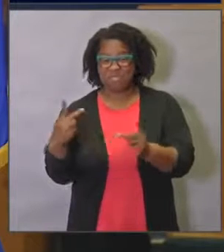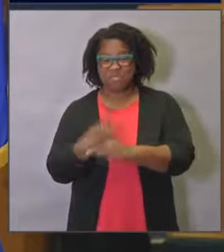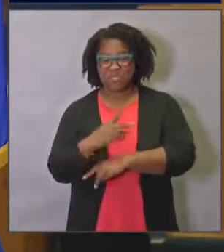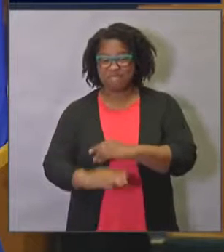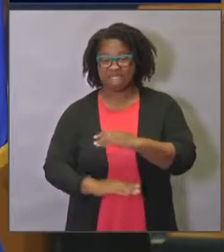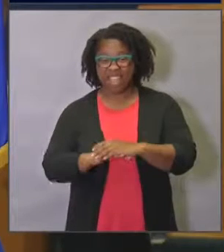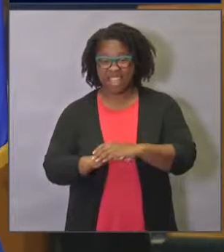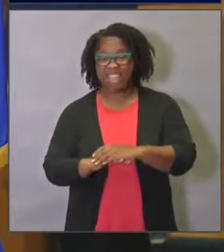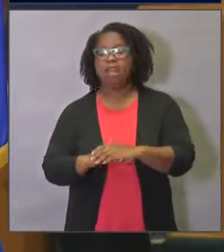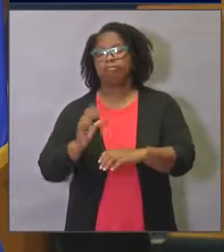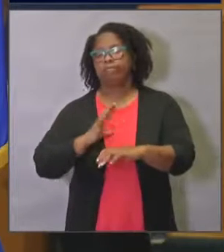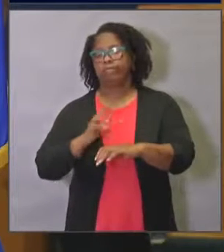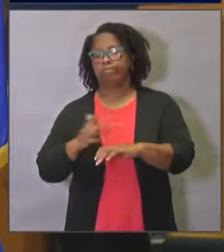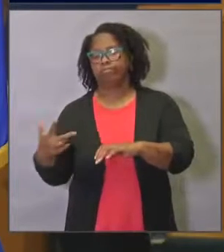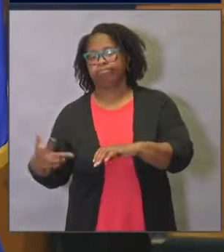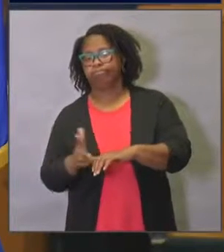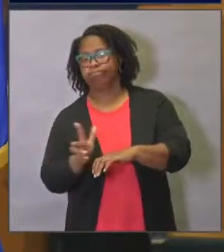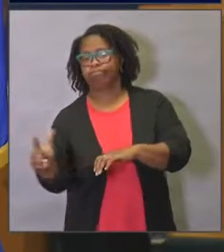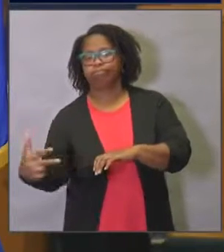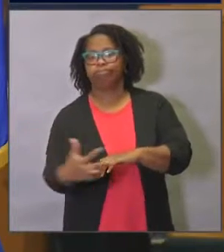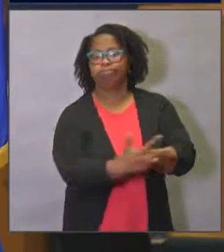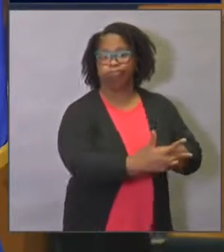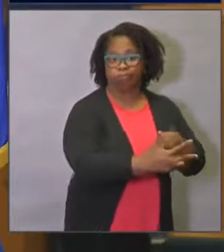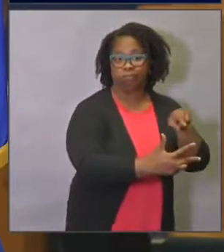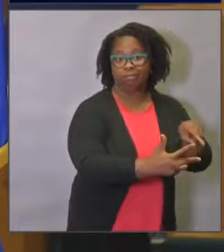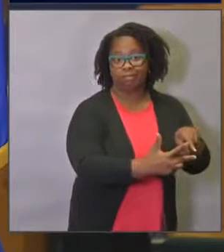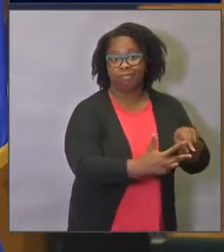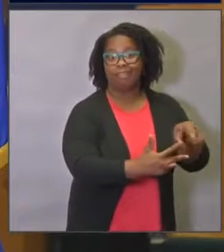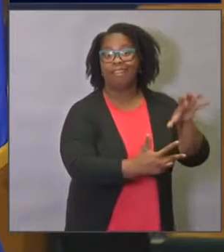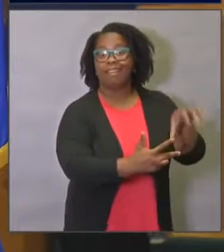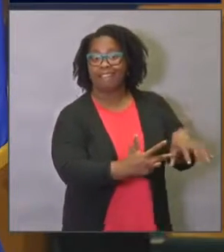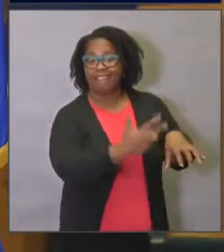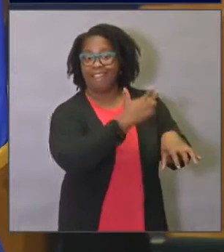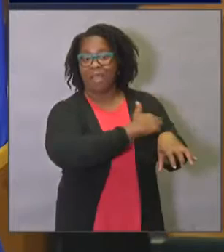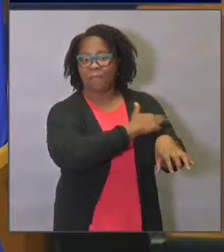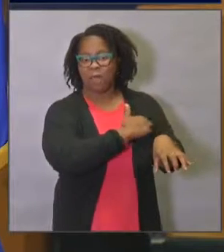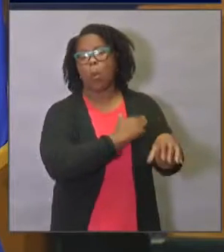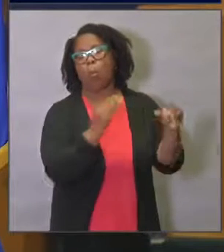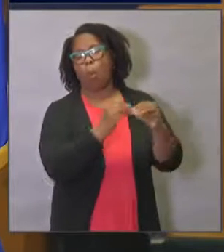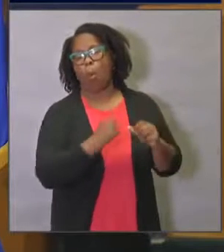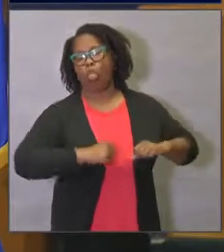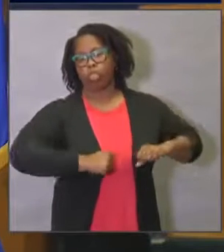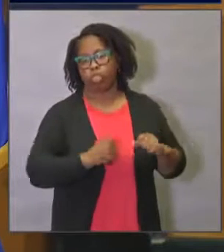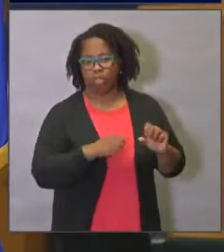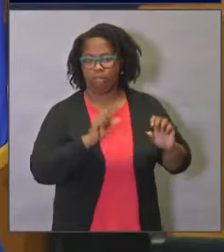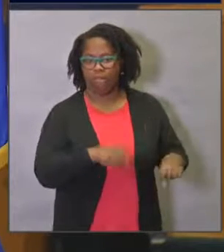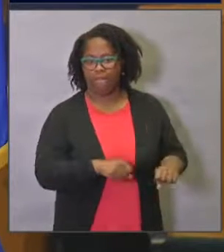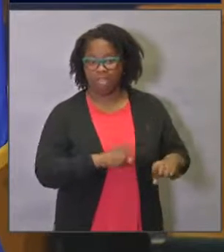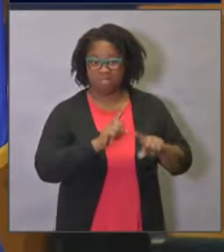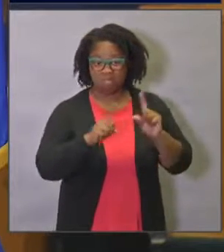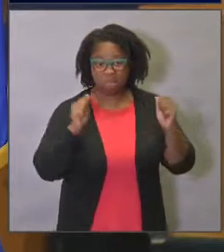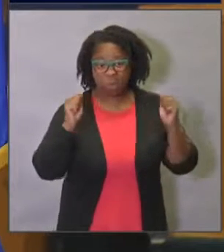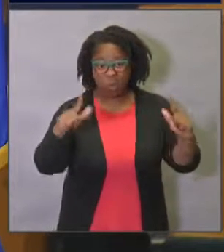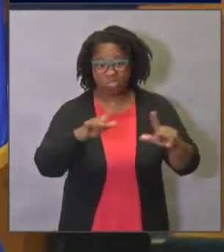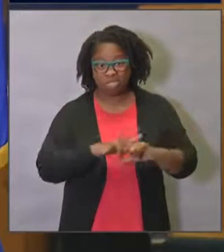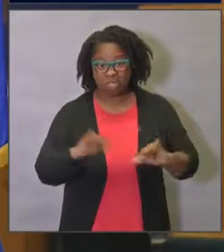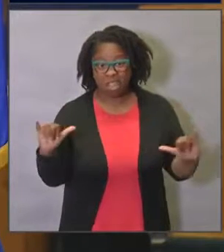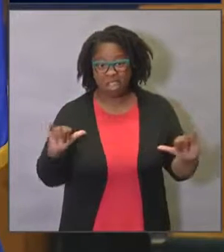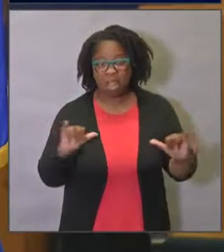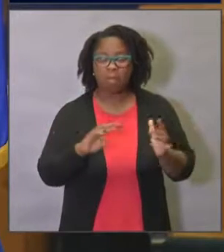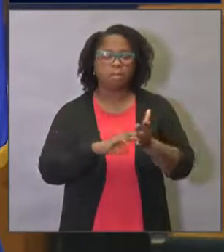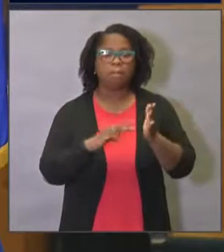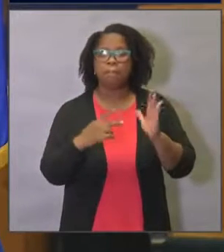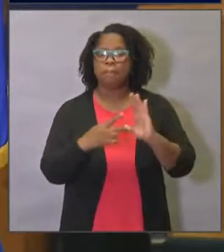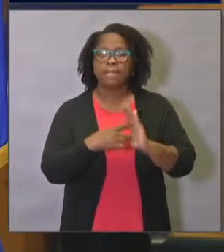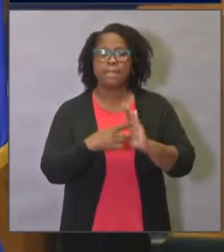another hospital and go to the hospital that has more space and more ability to offload. But if all hospitals are doing that at the same time, then